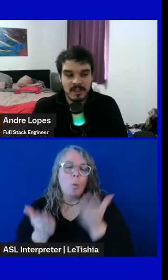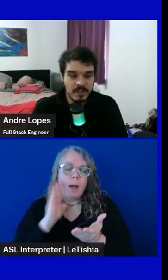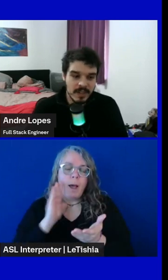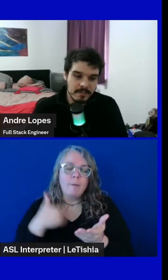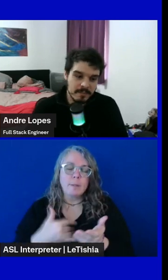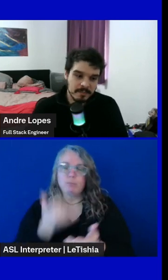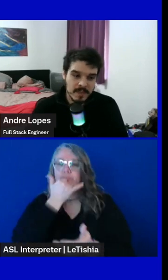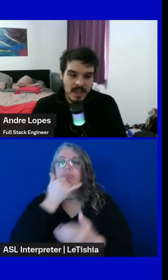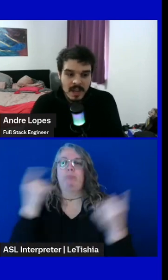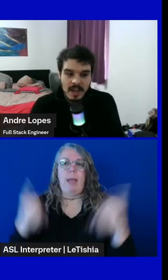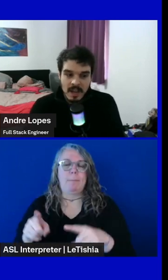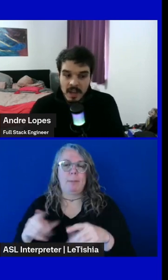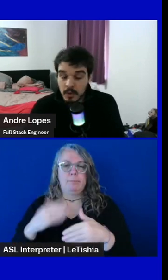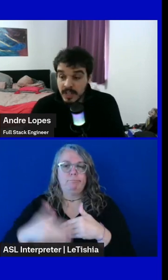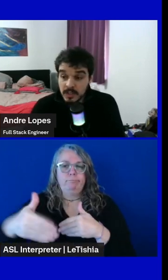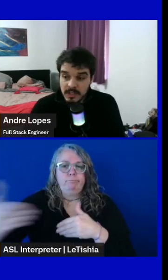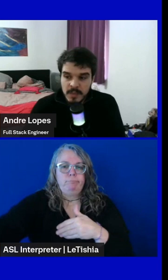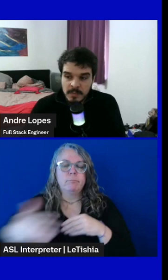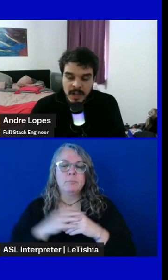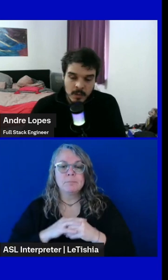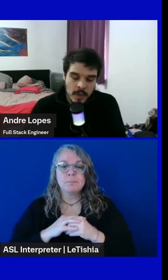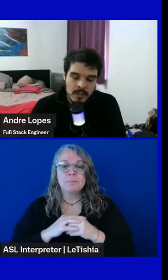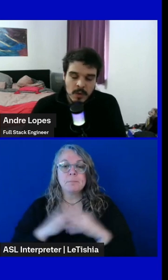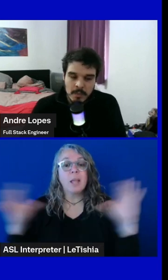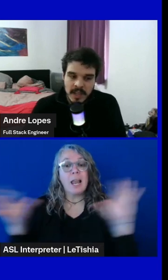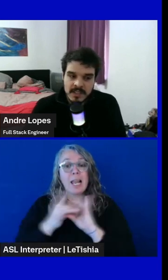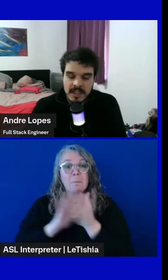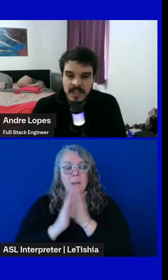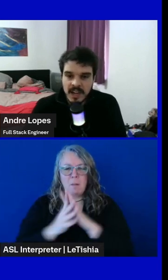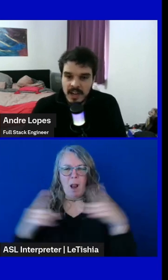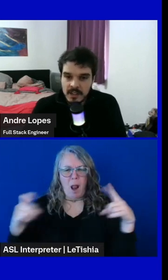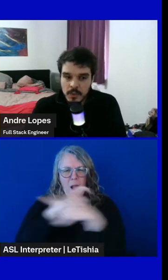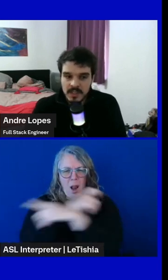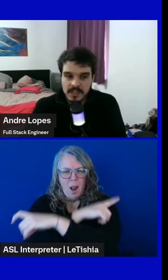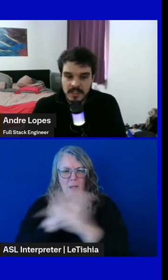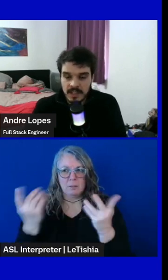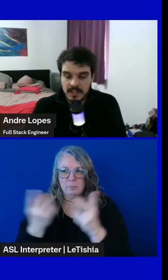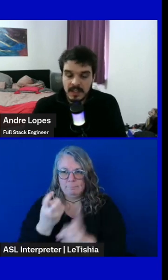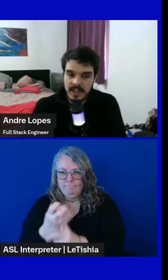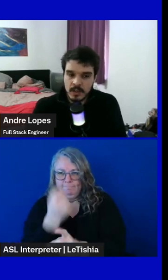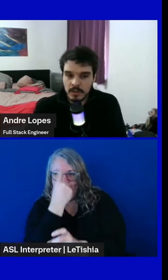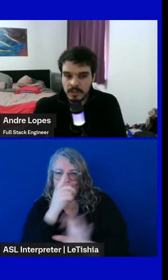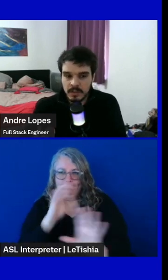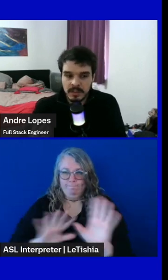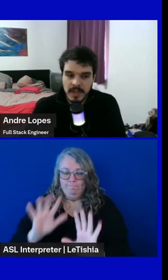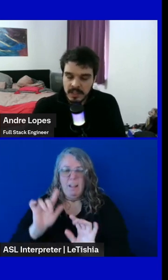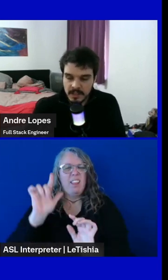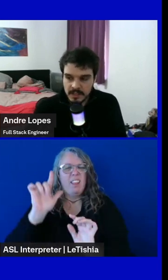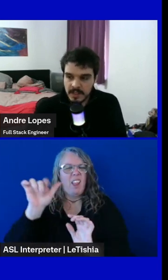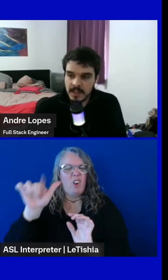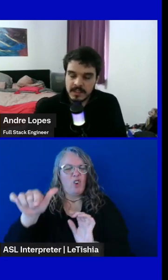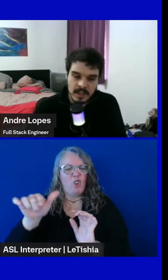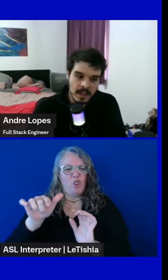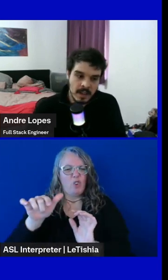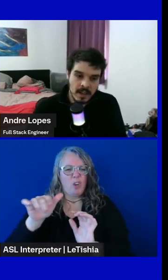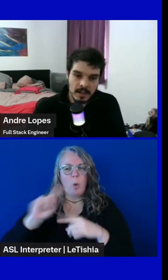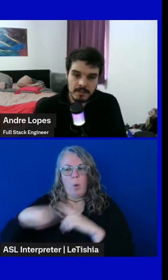going along the way. Connections can become quite complex and hard to understand later on the